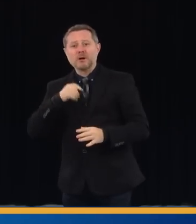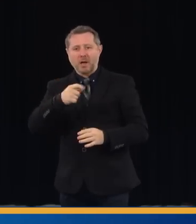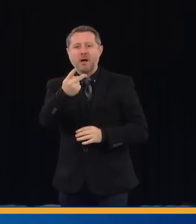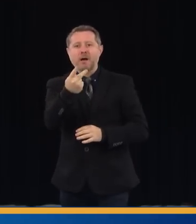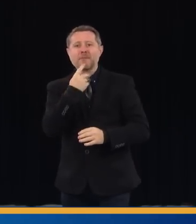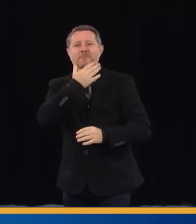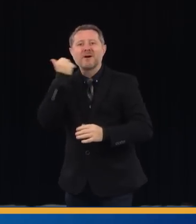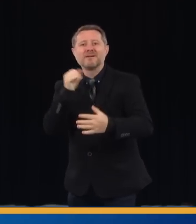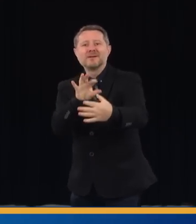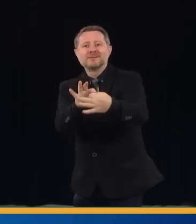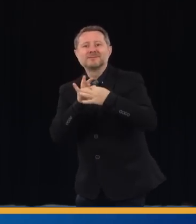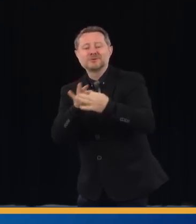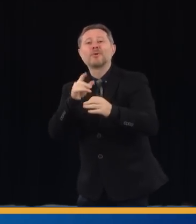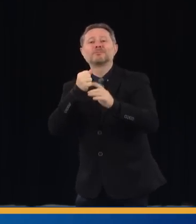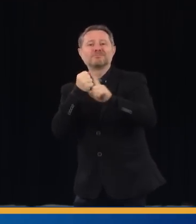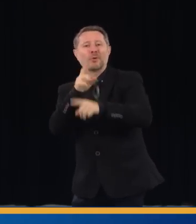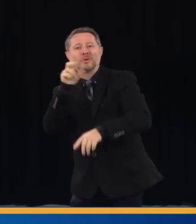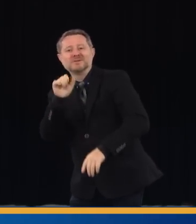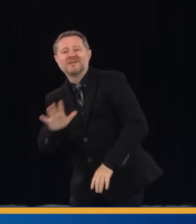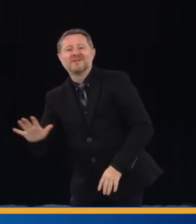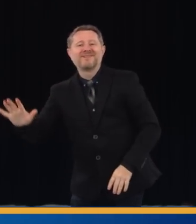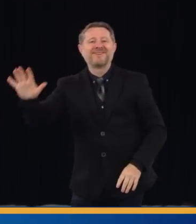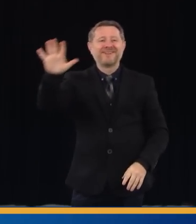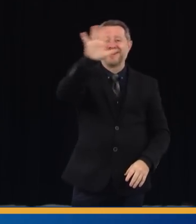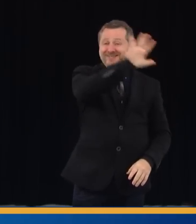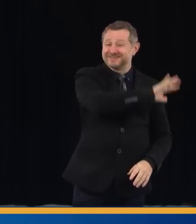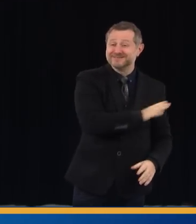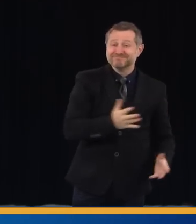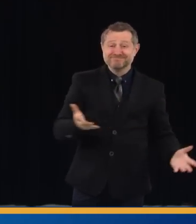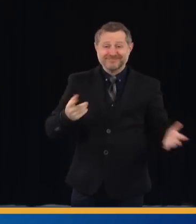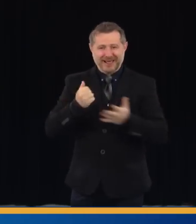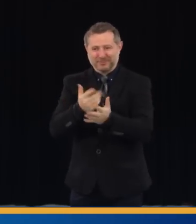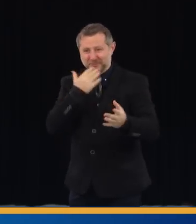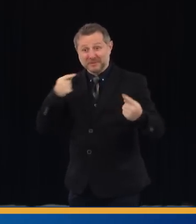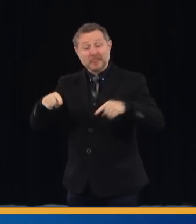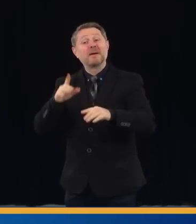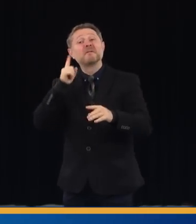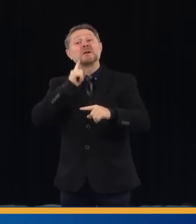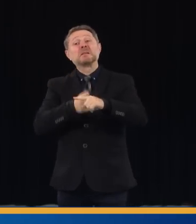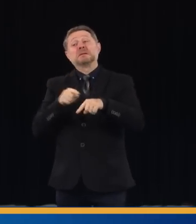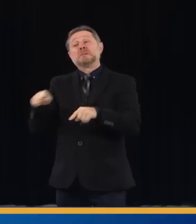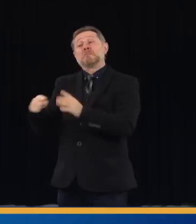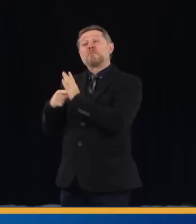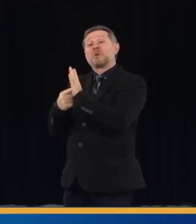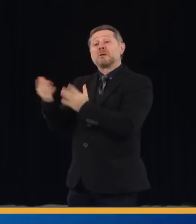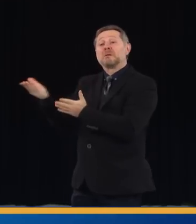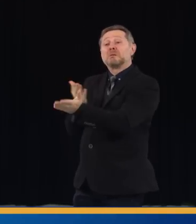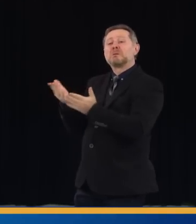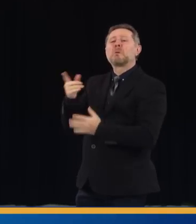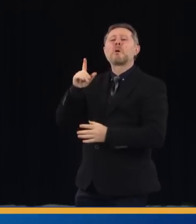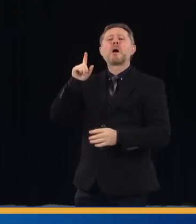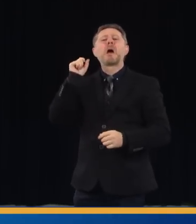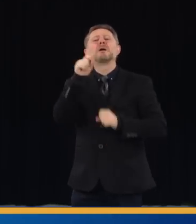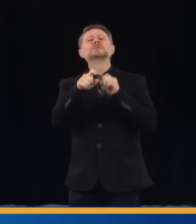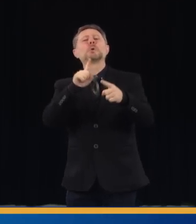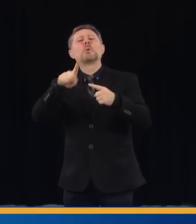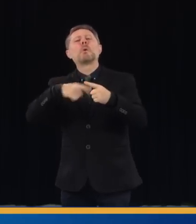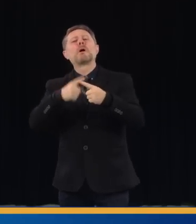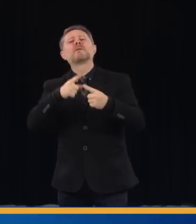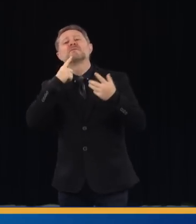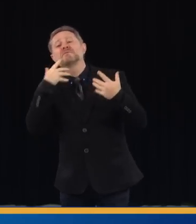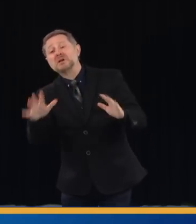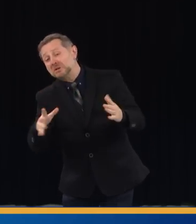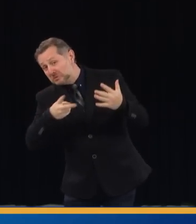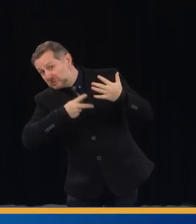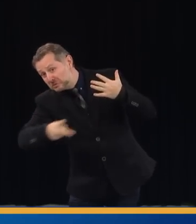this country. The other thing this model says, people say, well, when is it over? 2 weeks, 3 weeks, 4